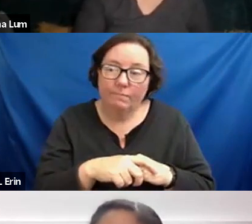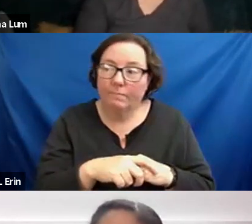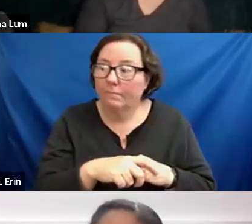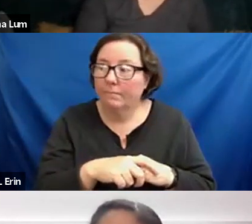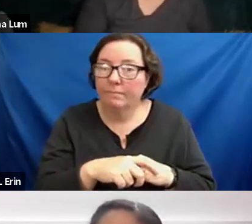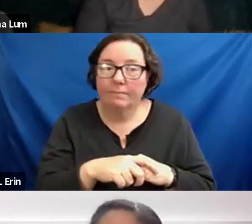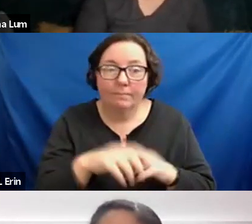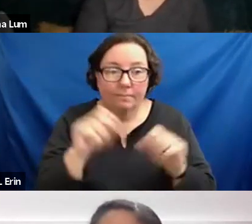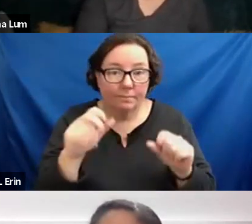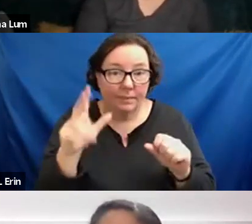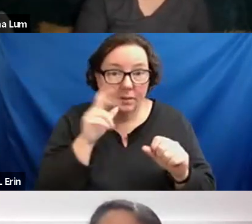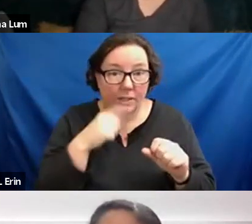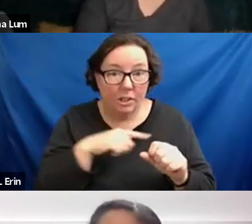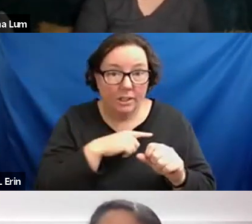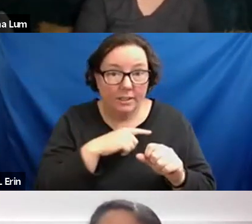Hello, can you hear me?